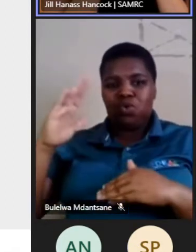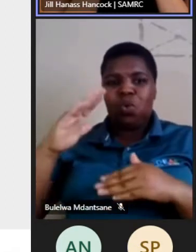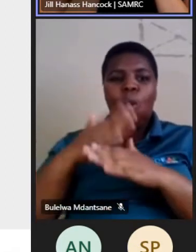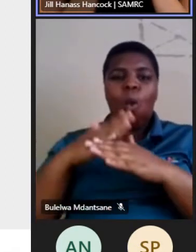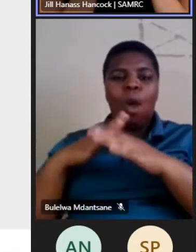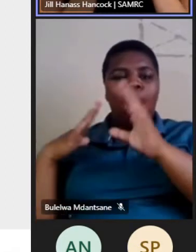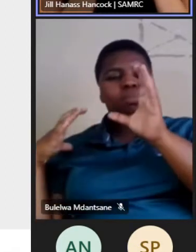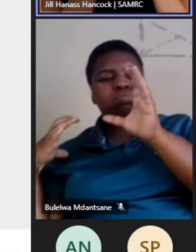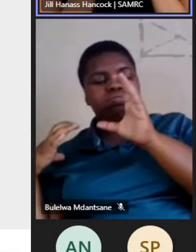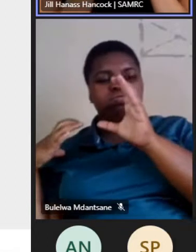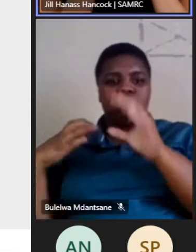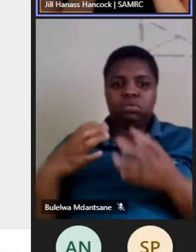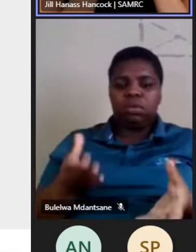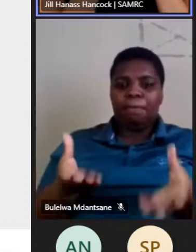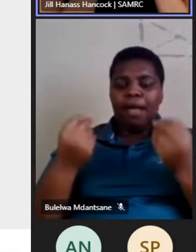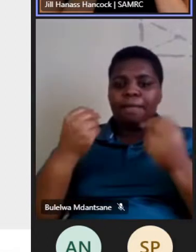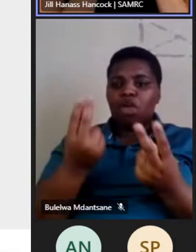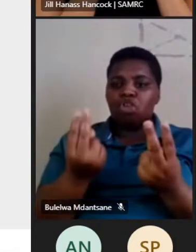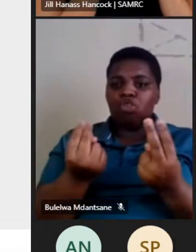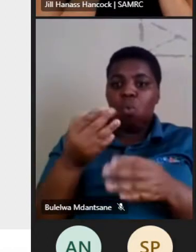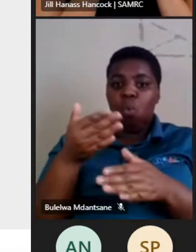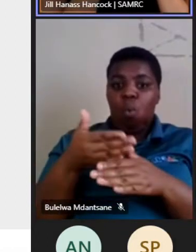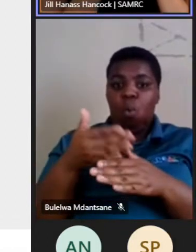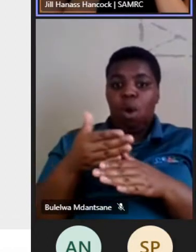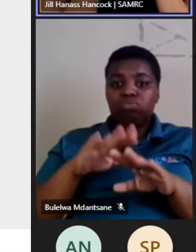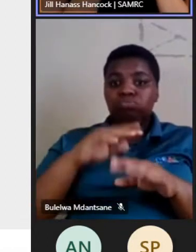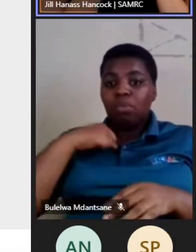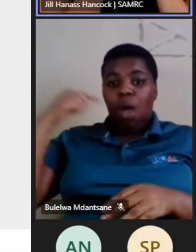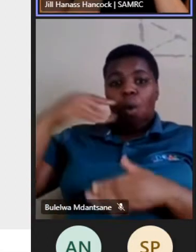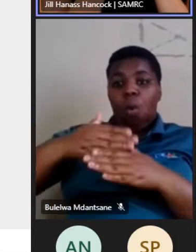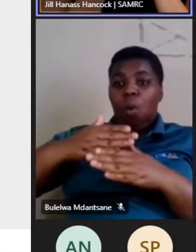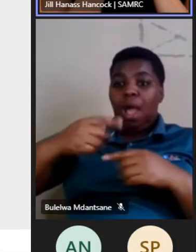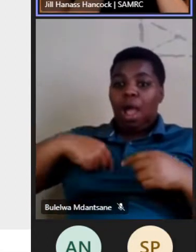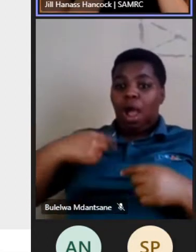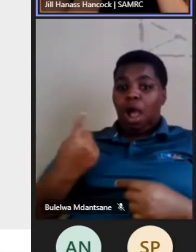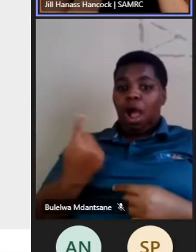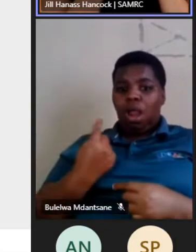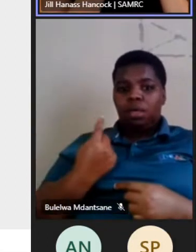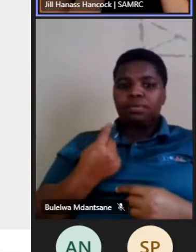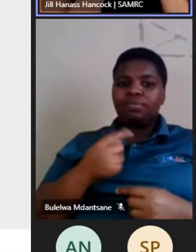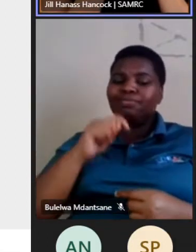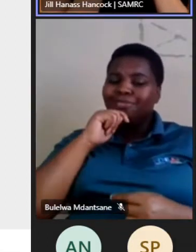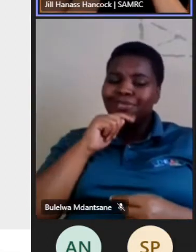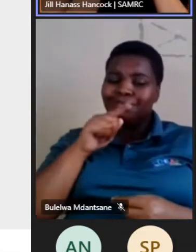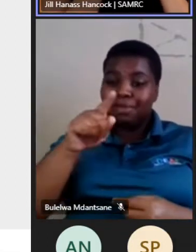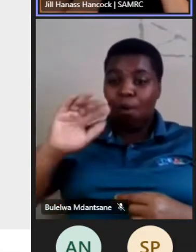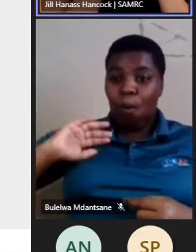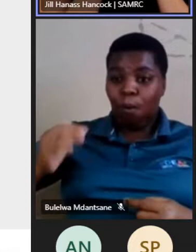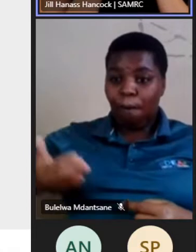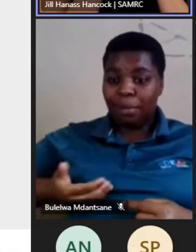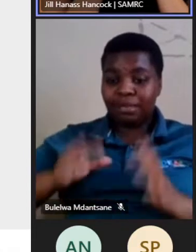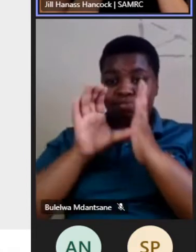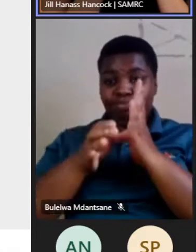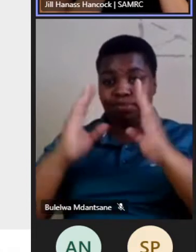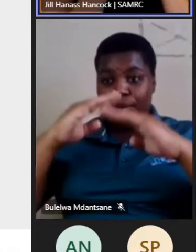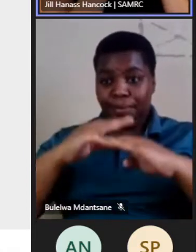job and not knowing anyone. A woman without disability. Now, a woman with physical